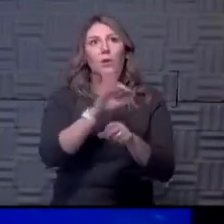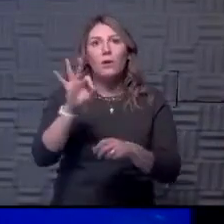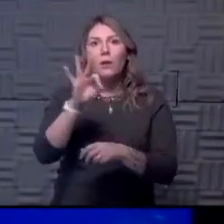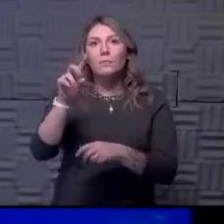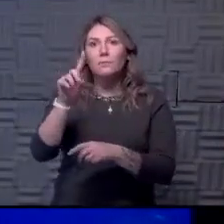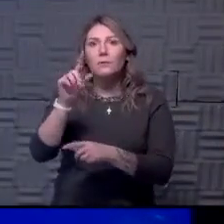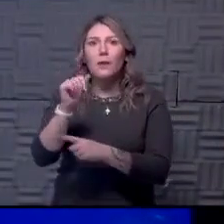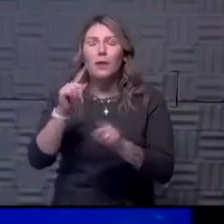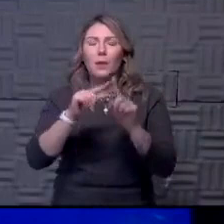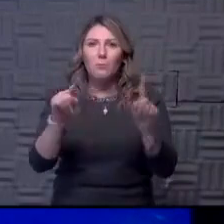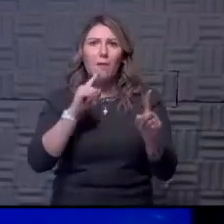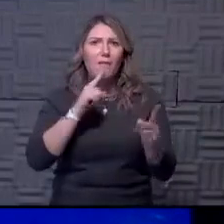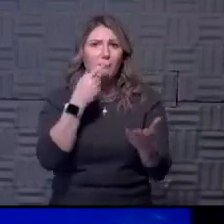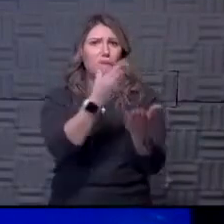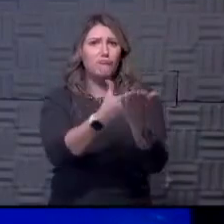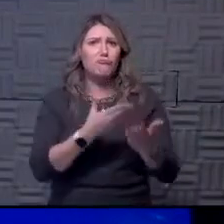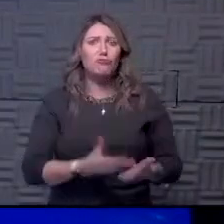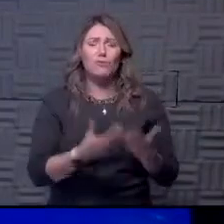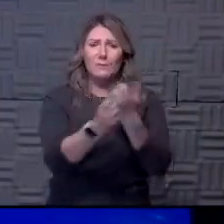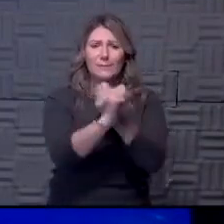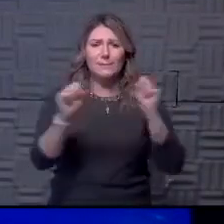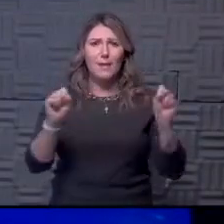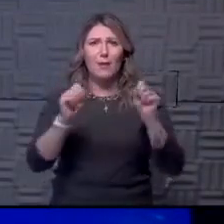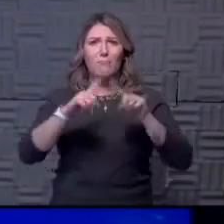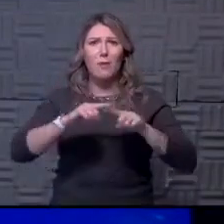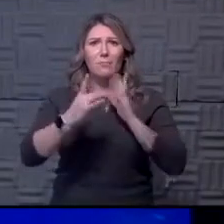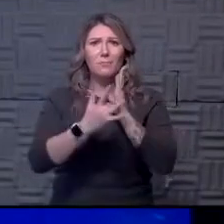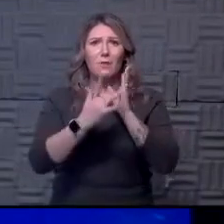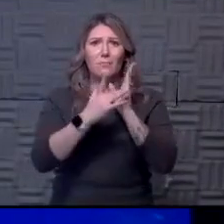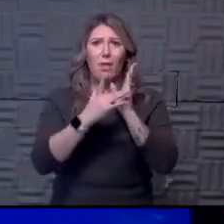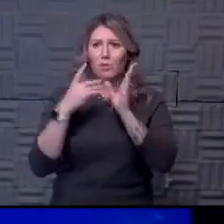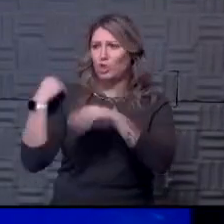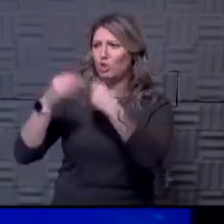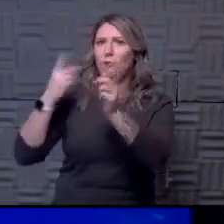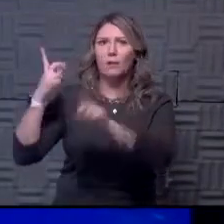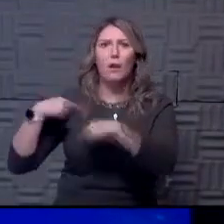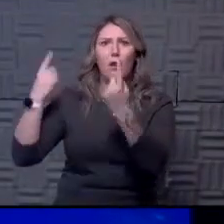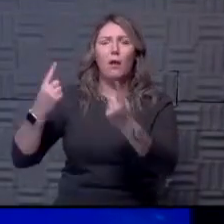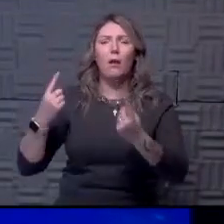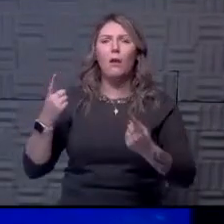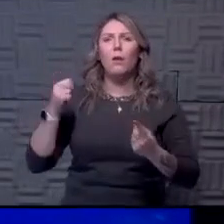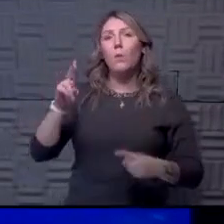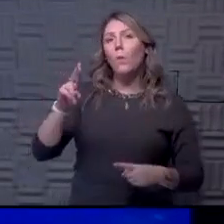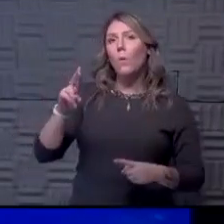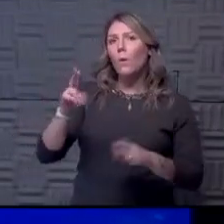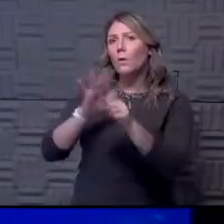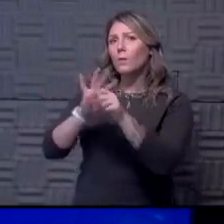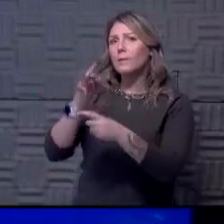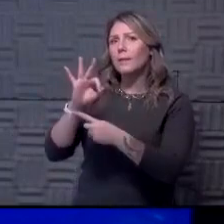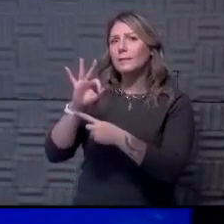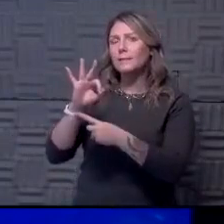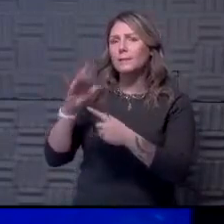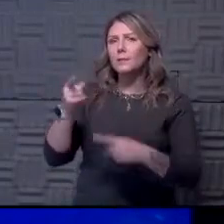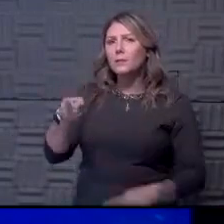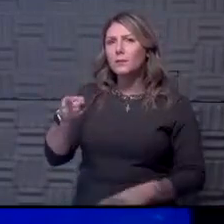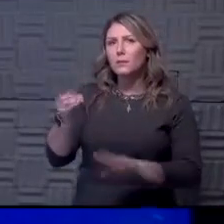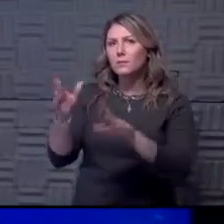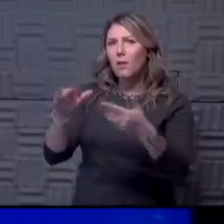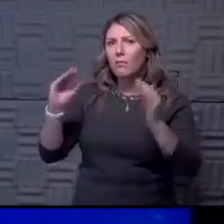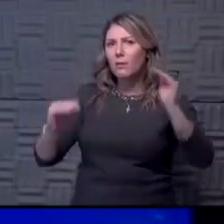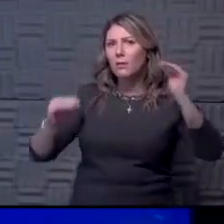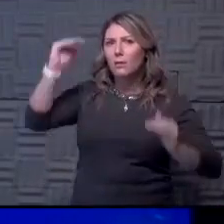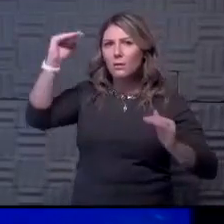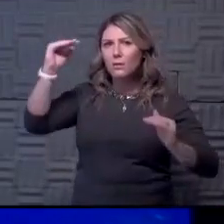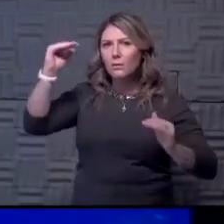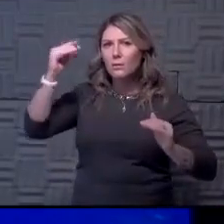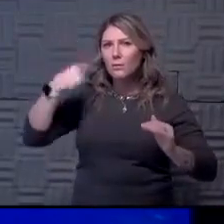to be remarkably safe and is based on technology that's been around for generations, or COVID-19. I think all of us have seen a lot